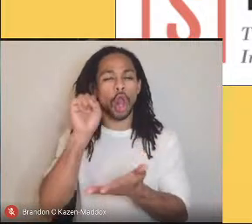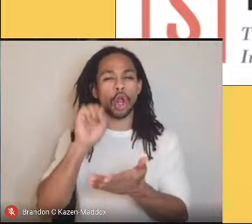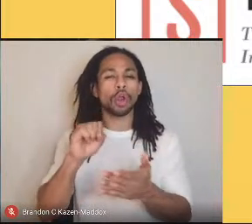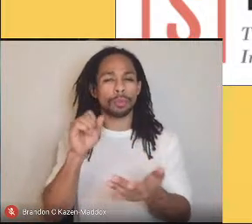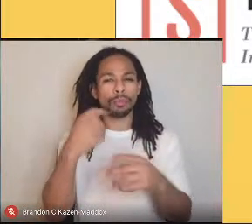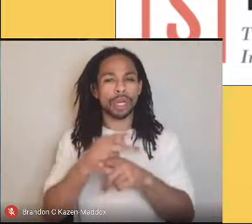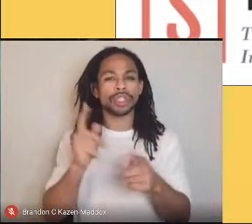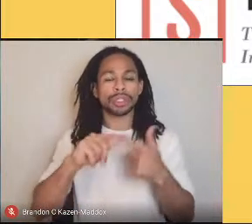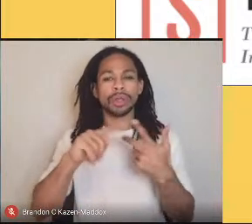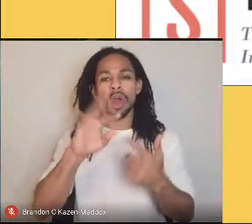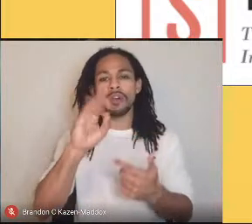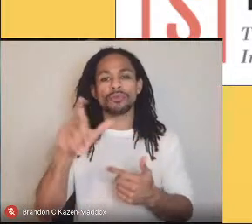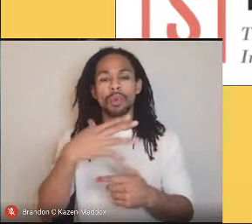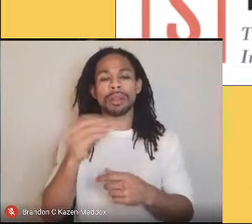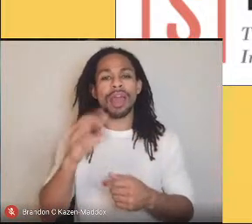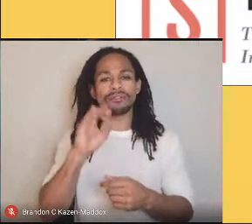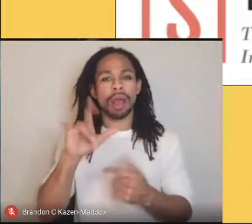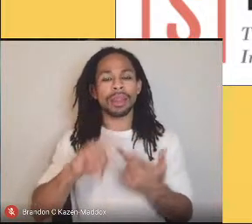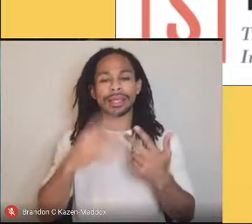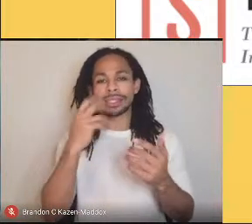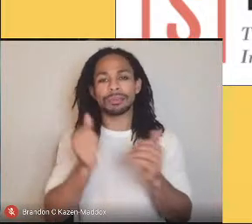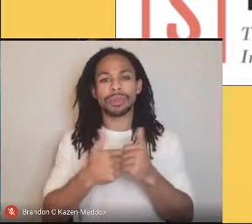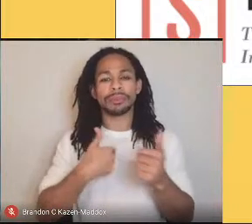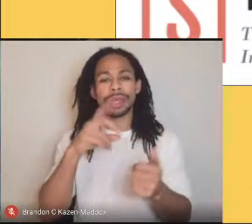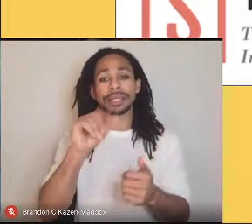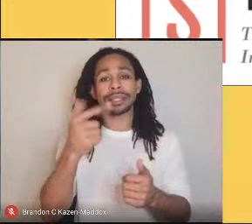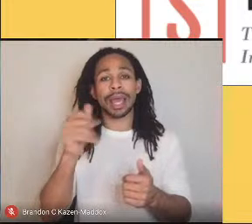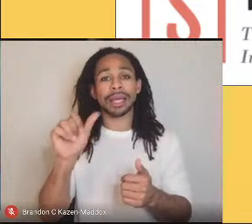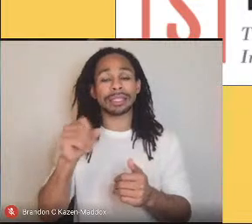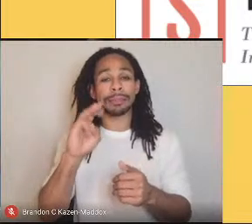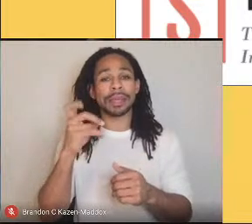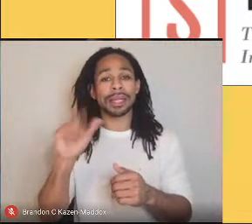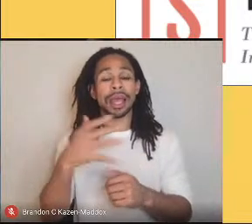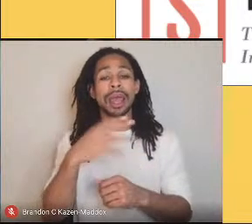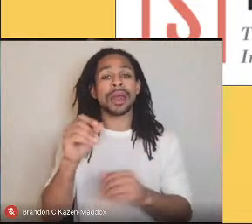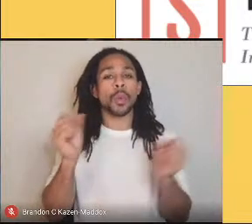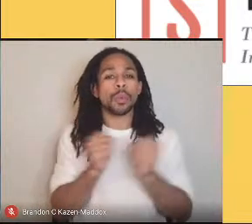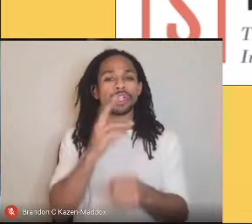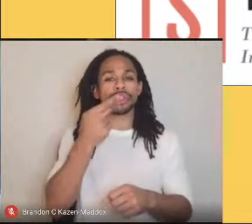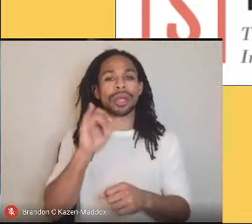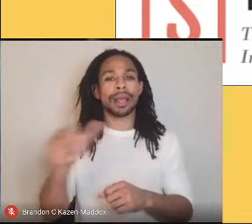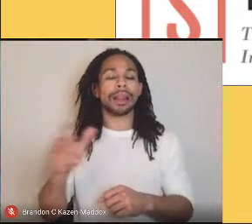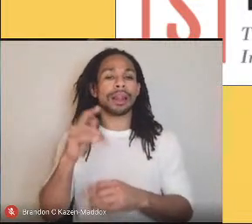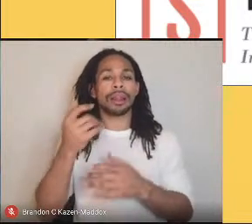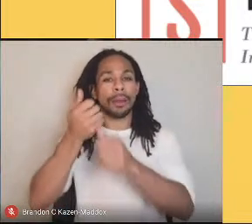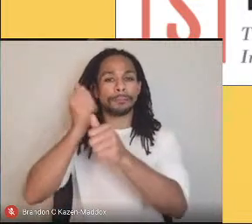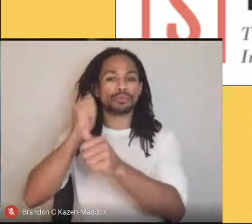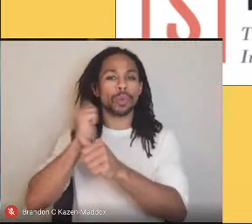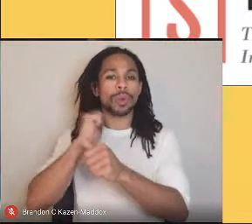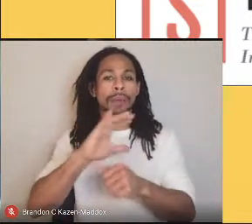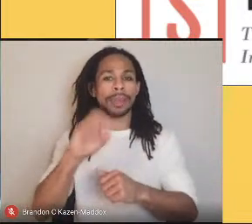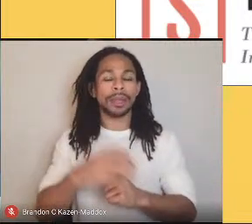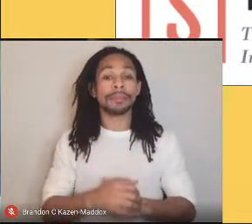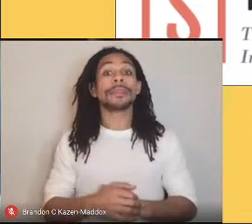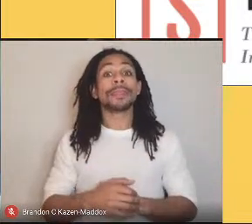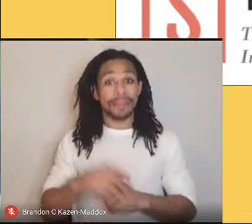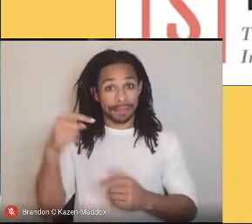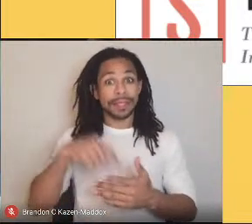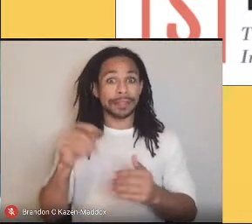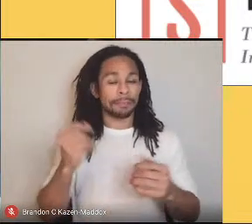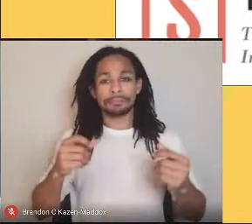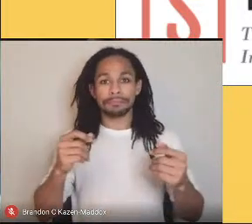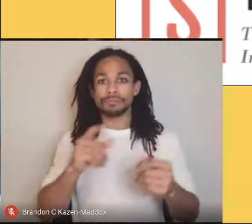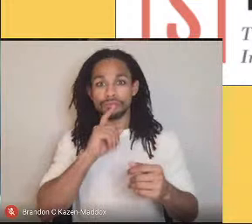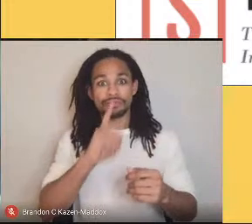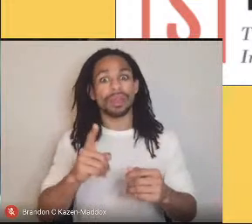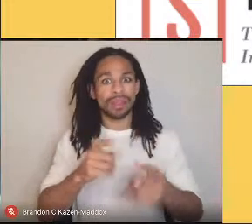Sleep With Me, Dagaz Media, and Winter Hill Brewing Company. These are major contributors who helped sustain PodTales 2020 and allowed